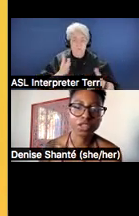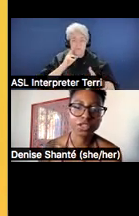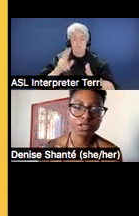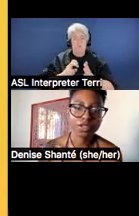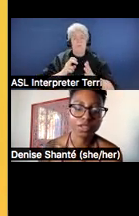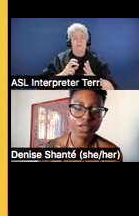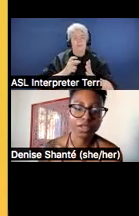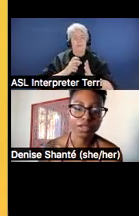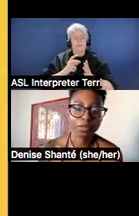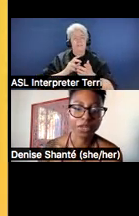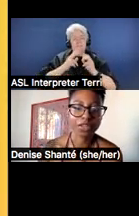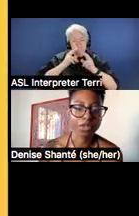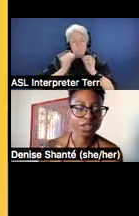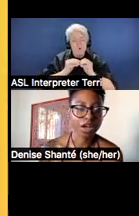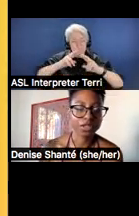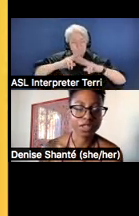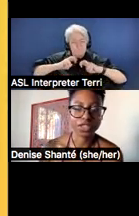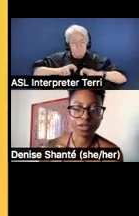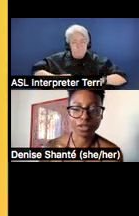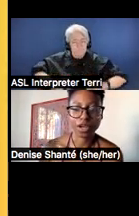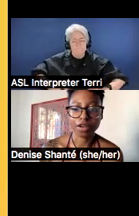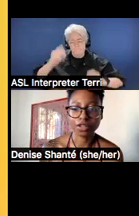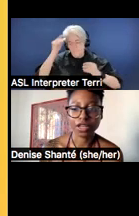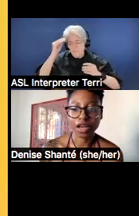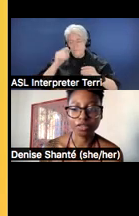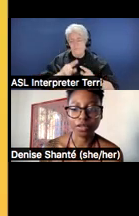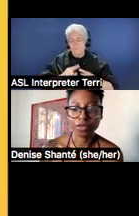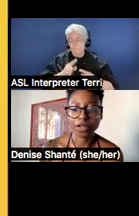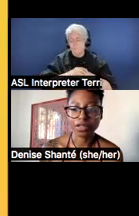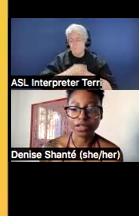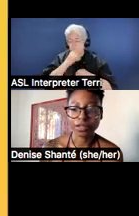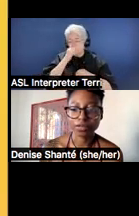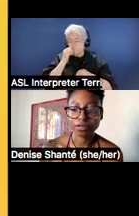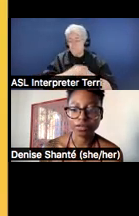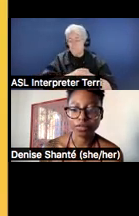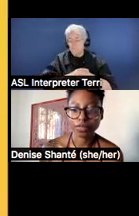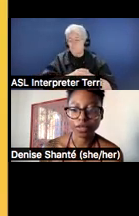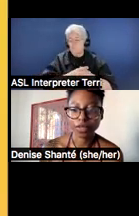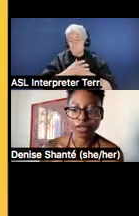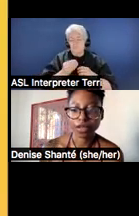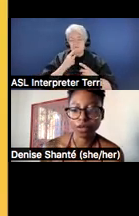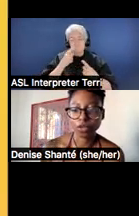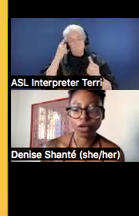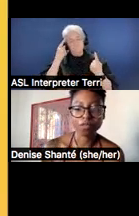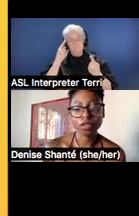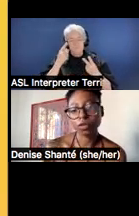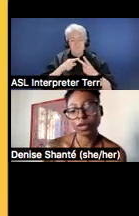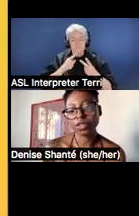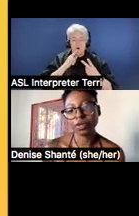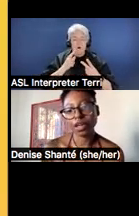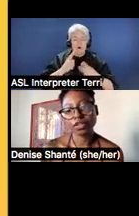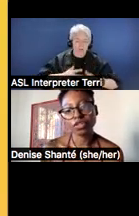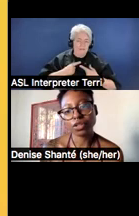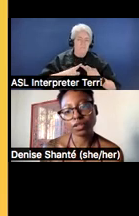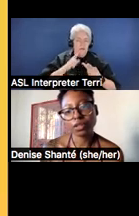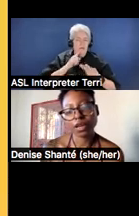of these questions, bringing them into conversation with our everyday lives and practices. You'll have multiple ways